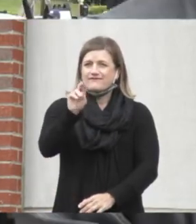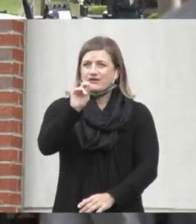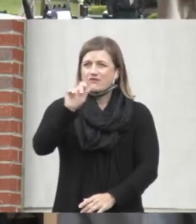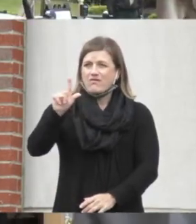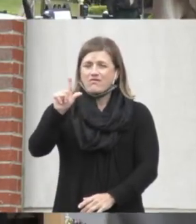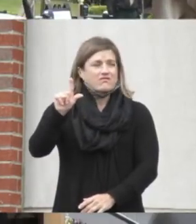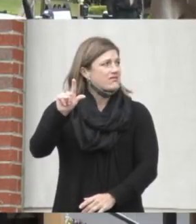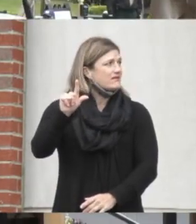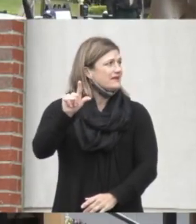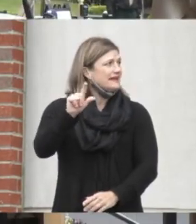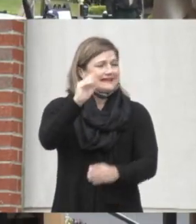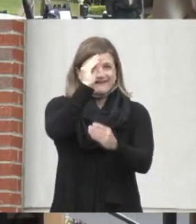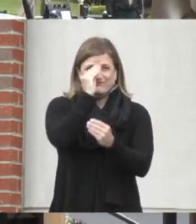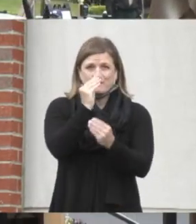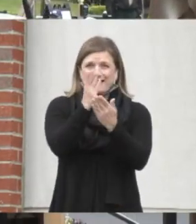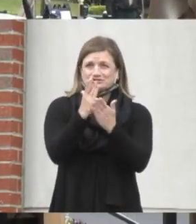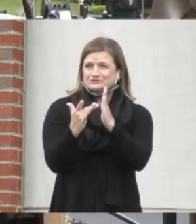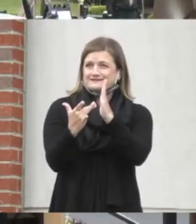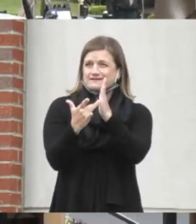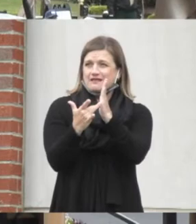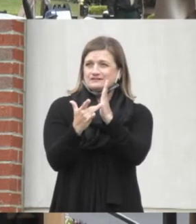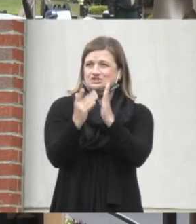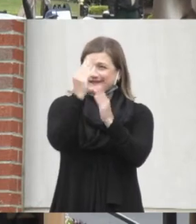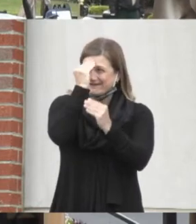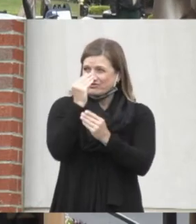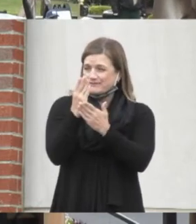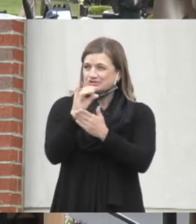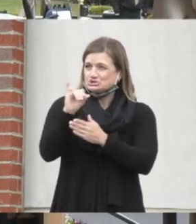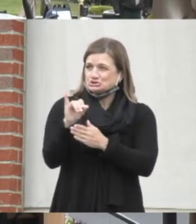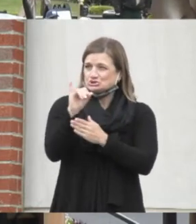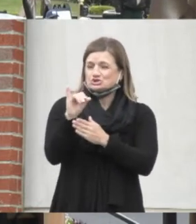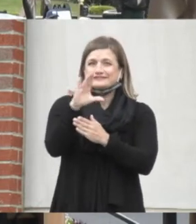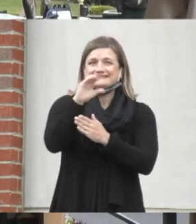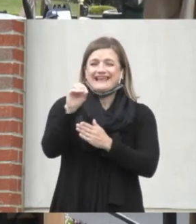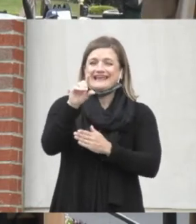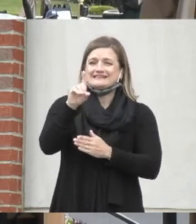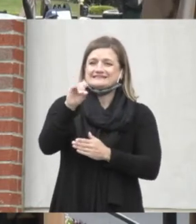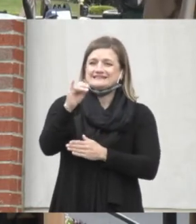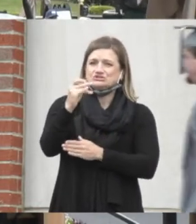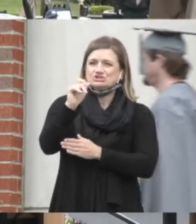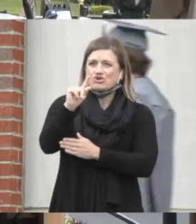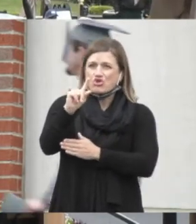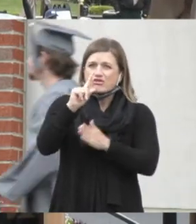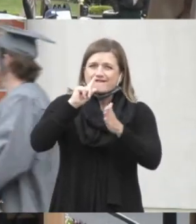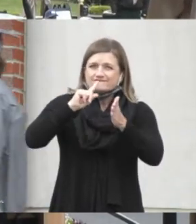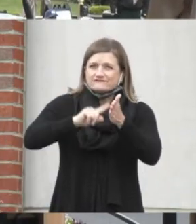Alter, Information Technology, Information Assurance, and Digital Forensics.